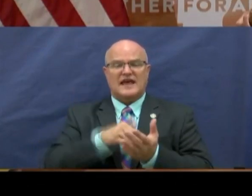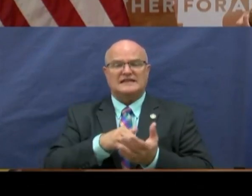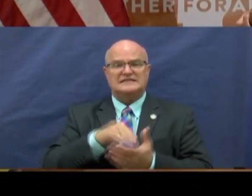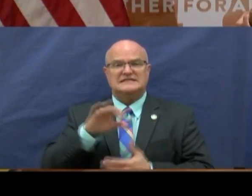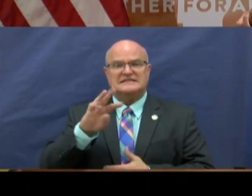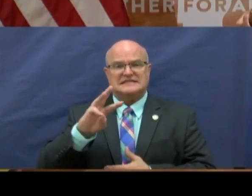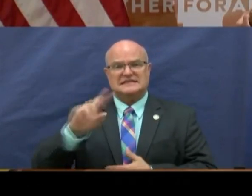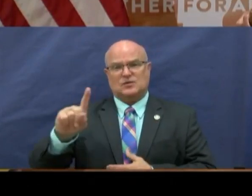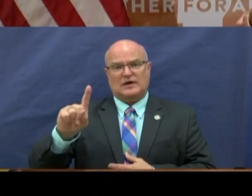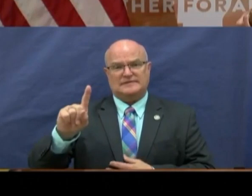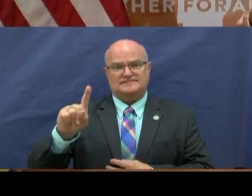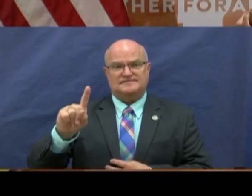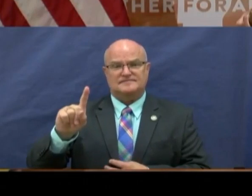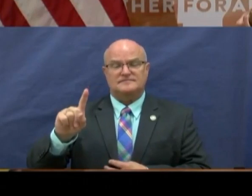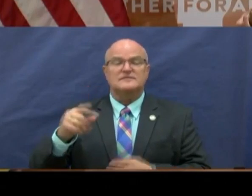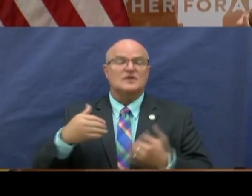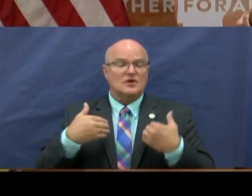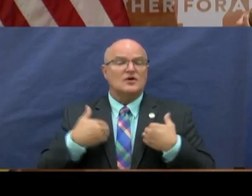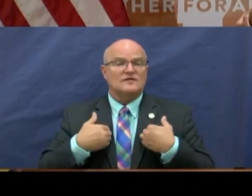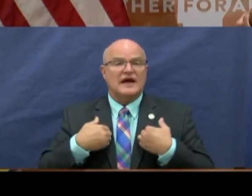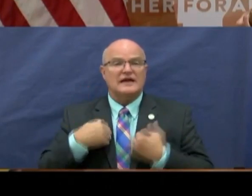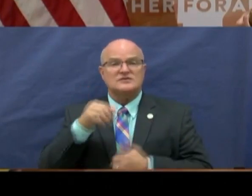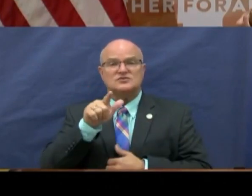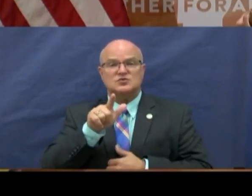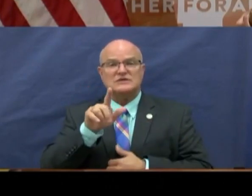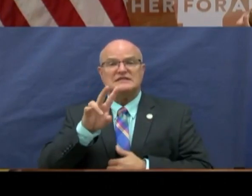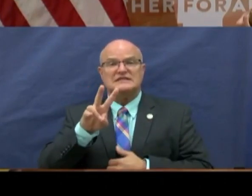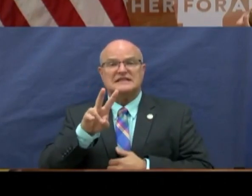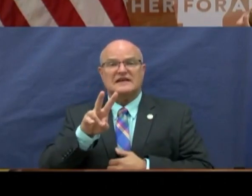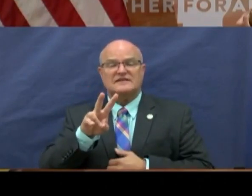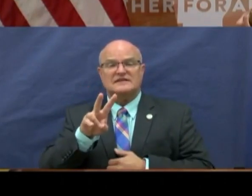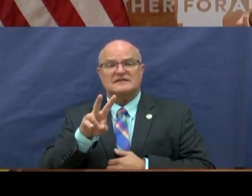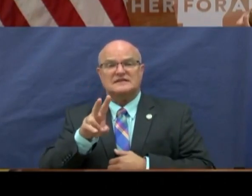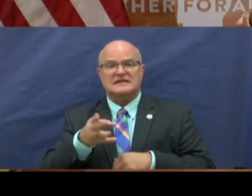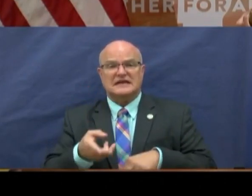100,061. We've had 27 additional